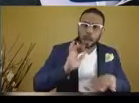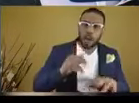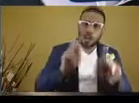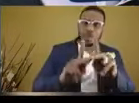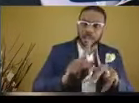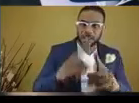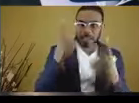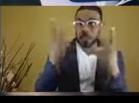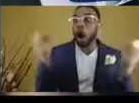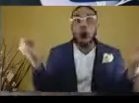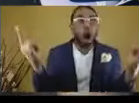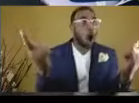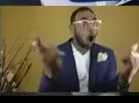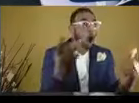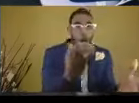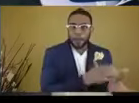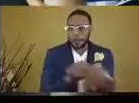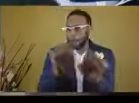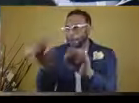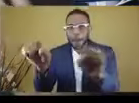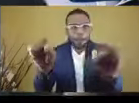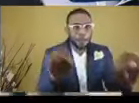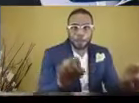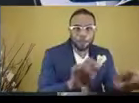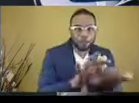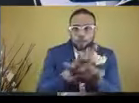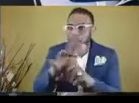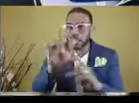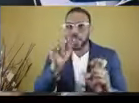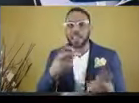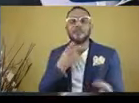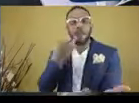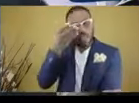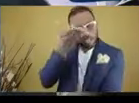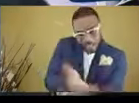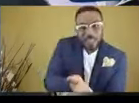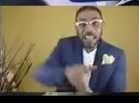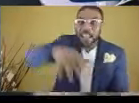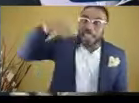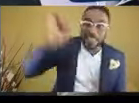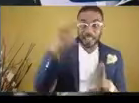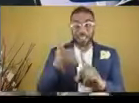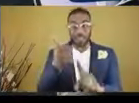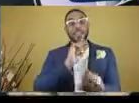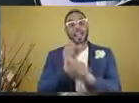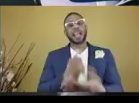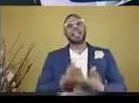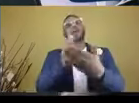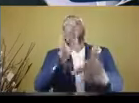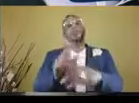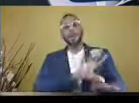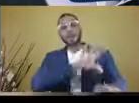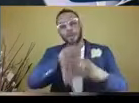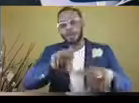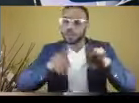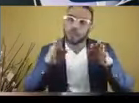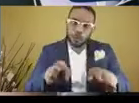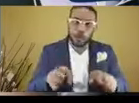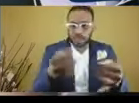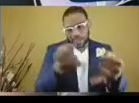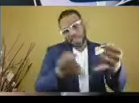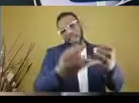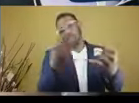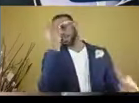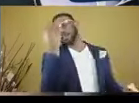see all the power and the possibilities and give voice to that, that in itself can actually help people be engaged in a different way. And the last and